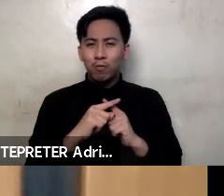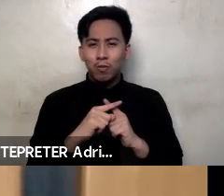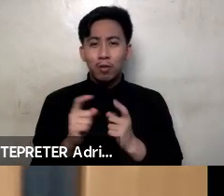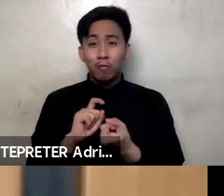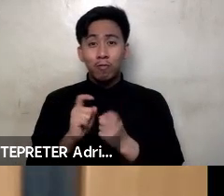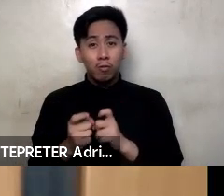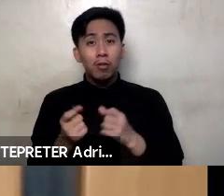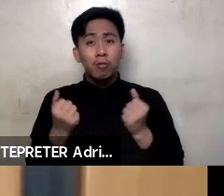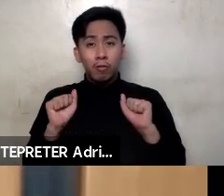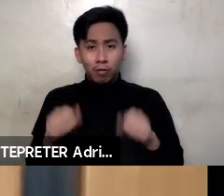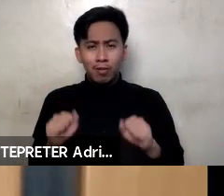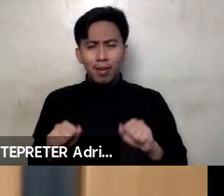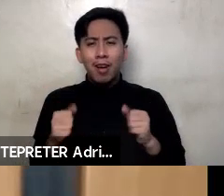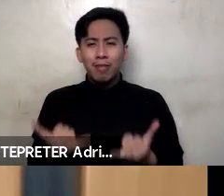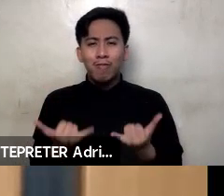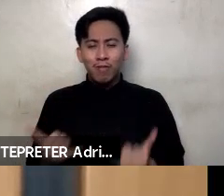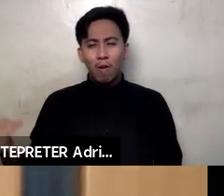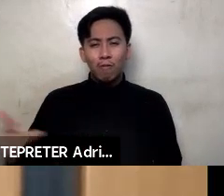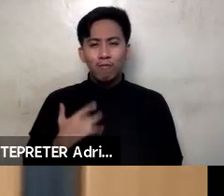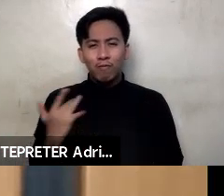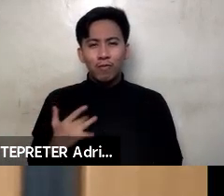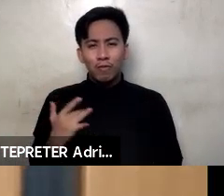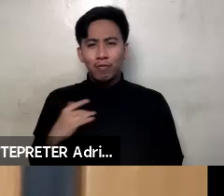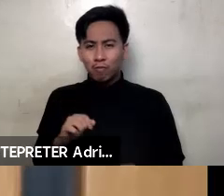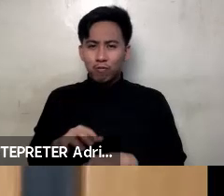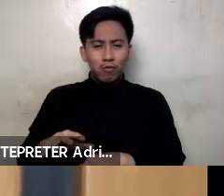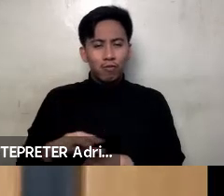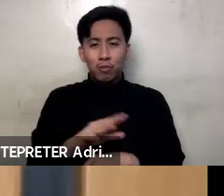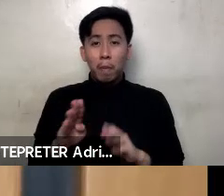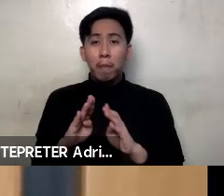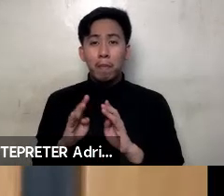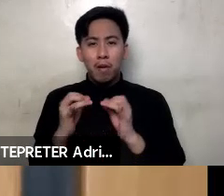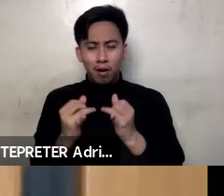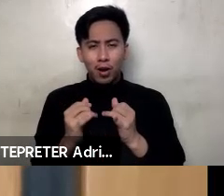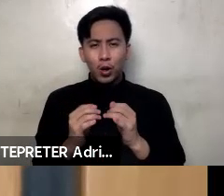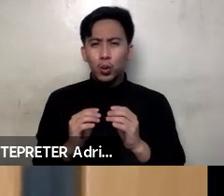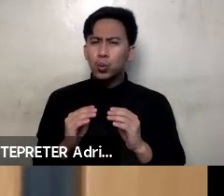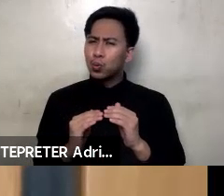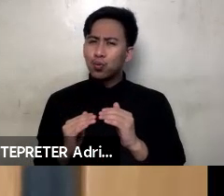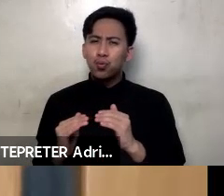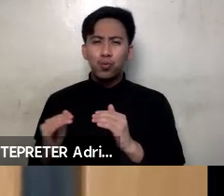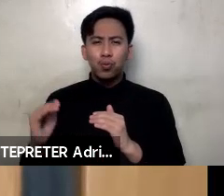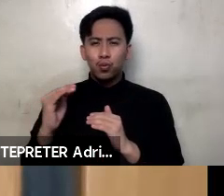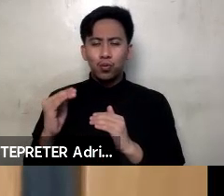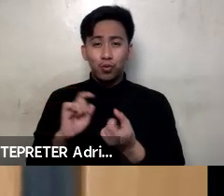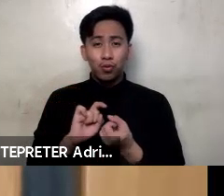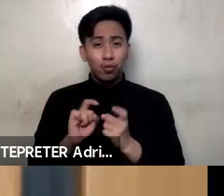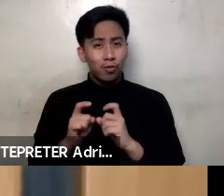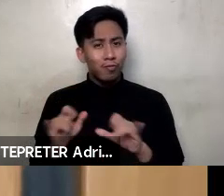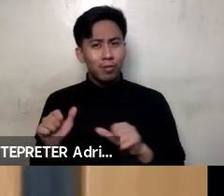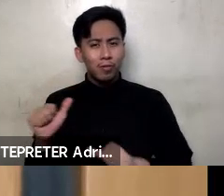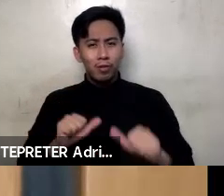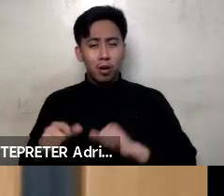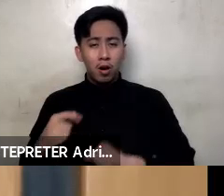can now be felt down to the barangay level. Pagbabago na tulad ng pagiging aktibo ng